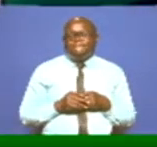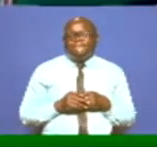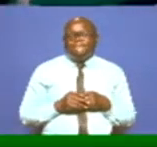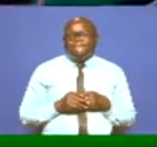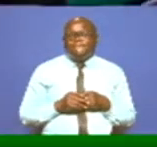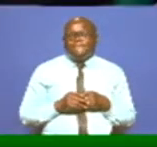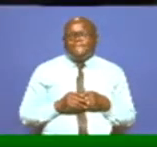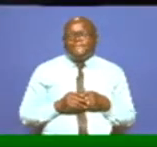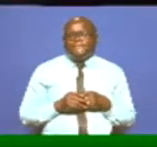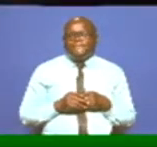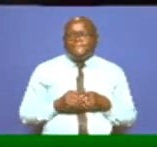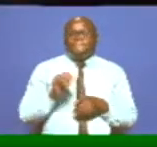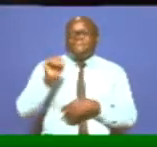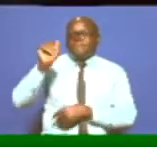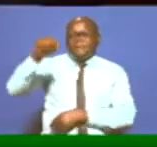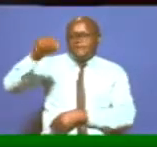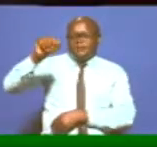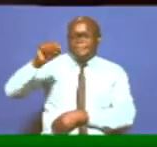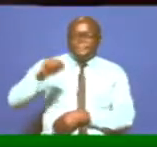Oh, yes.